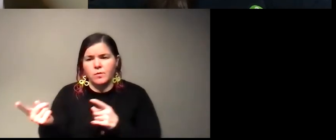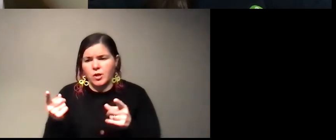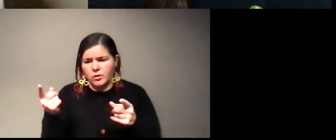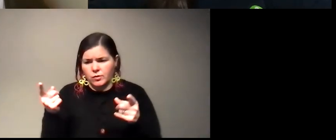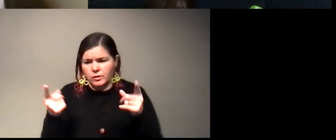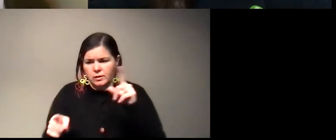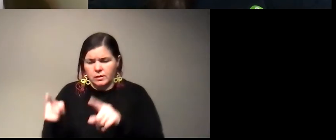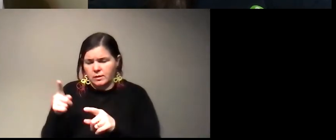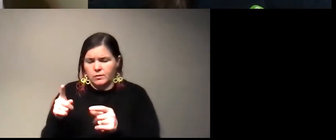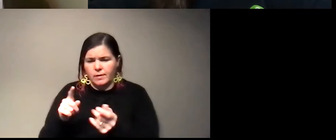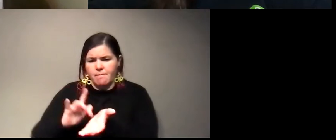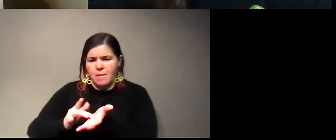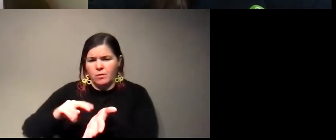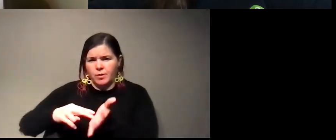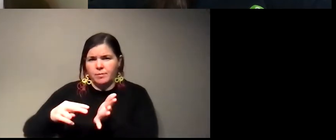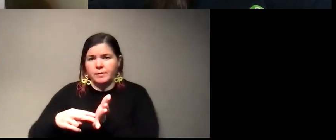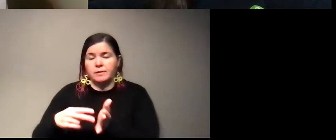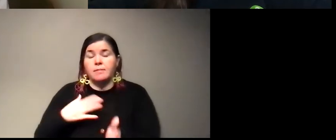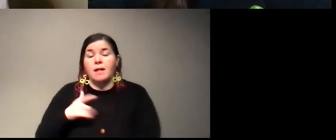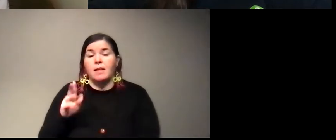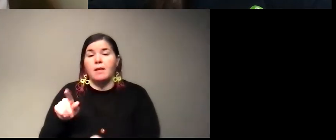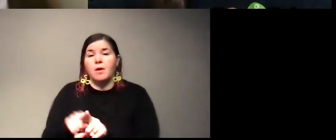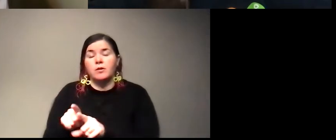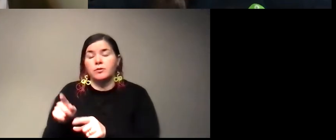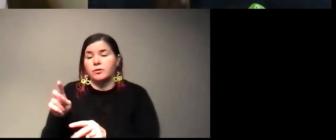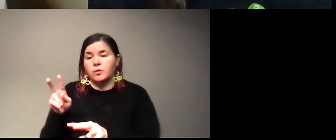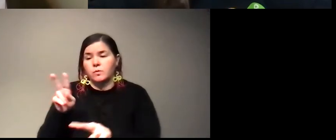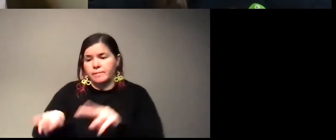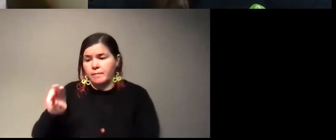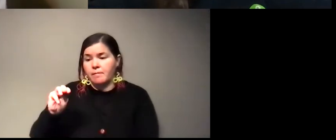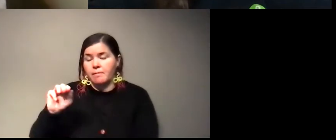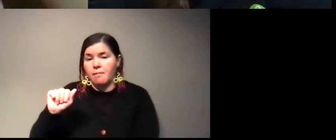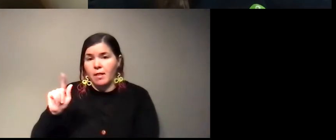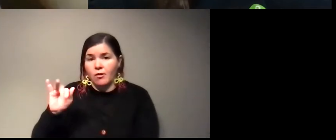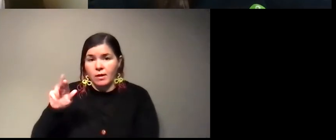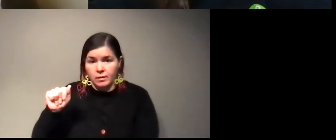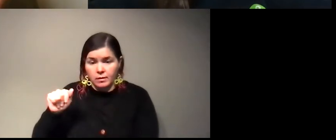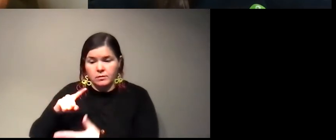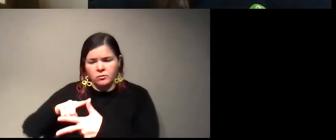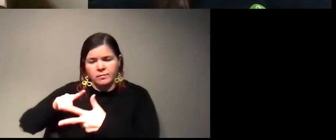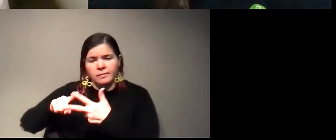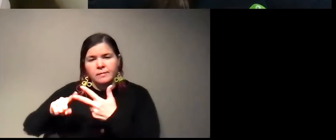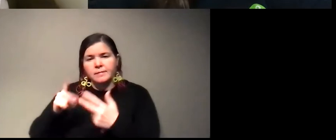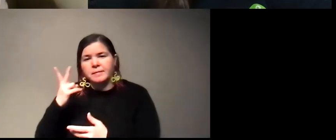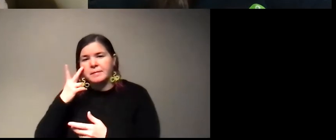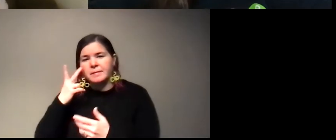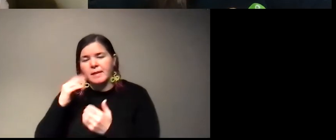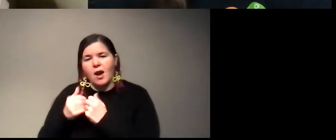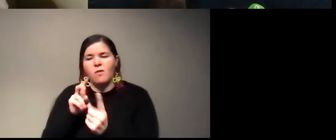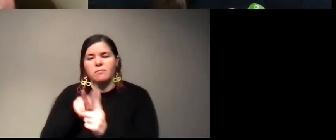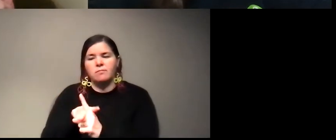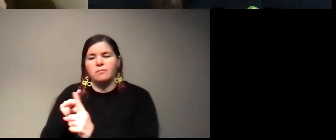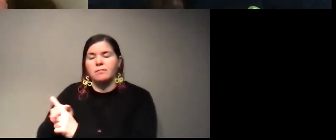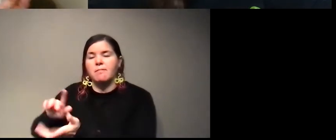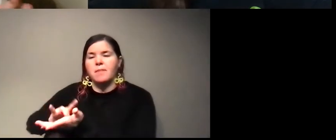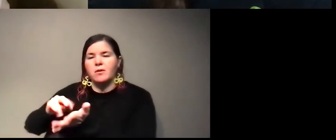in my lab that is looking at malaria. So we're trying to see how far we can take it.